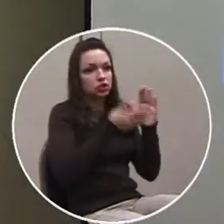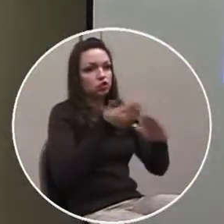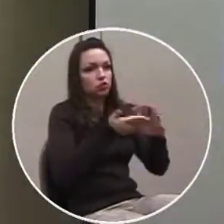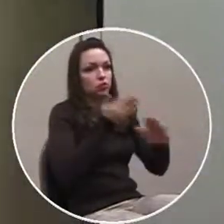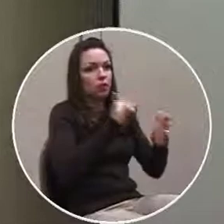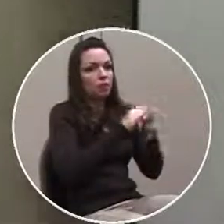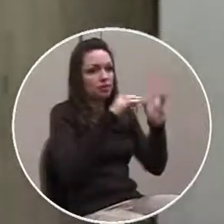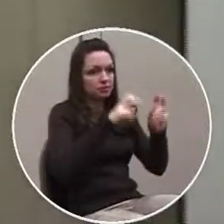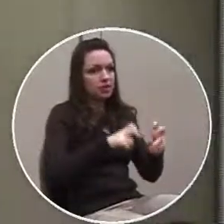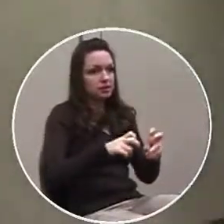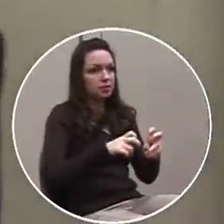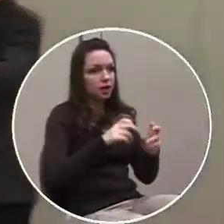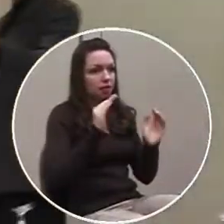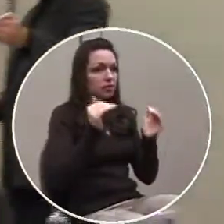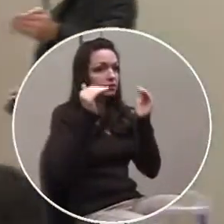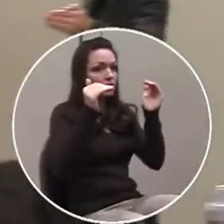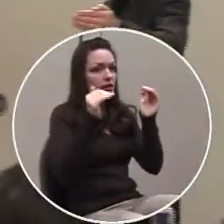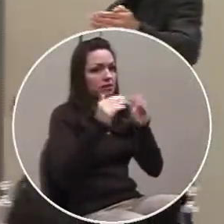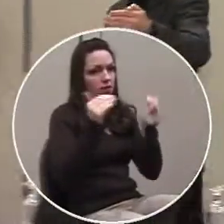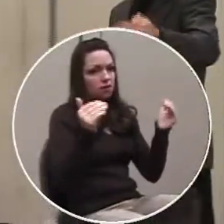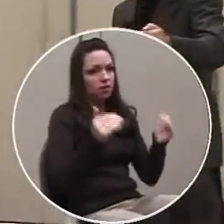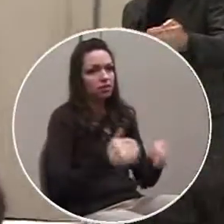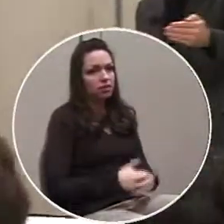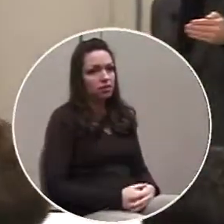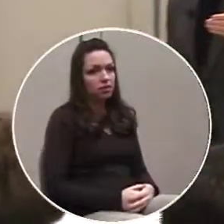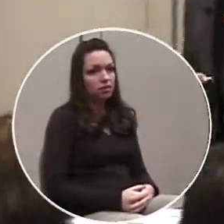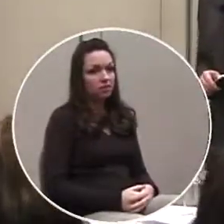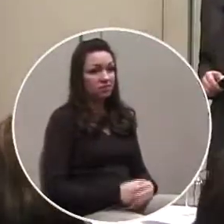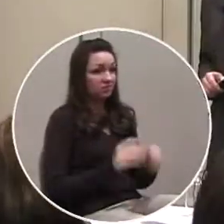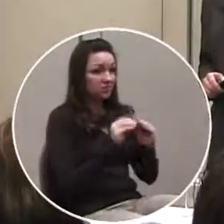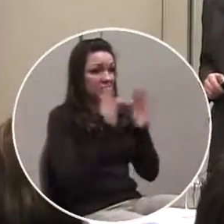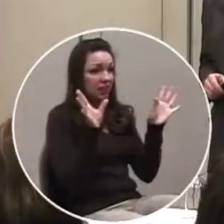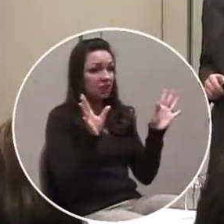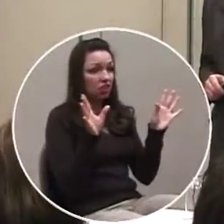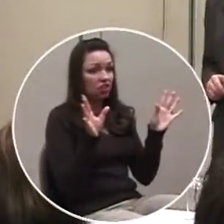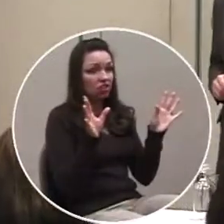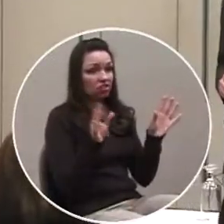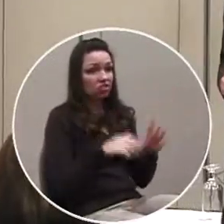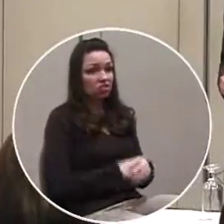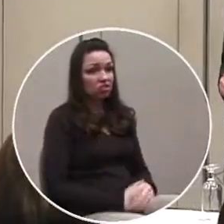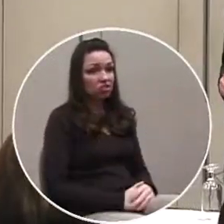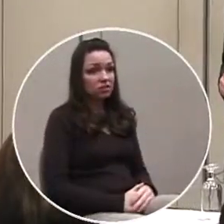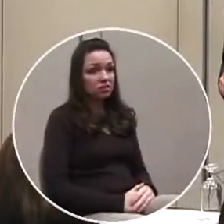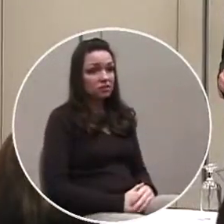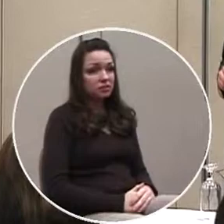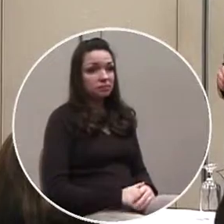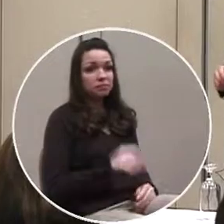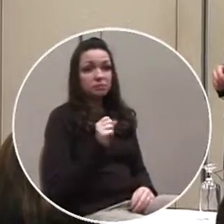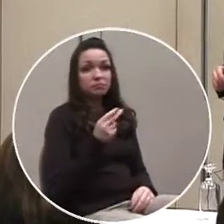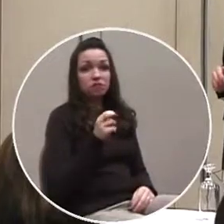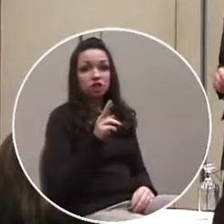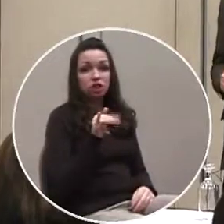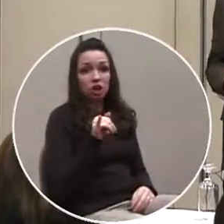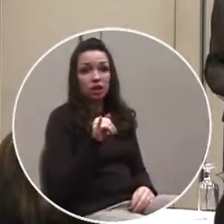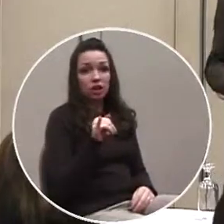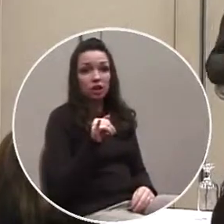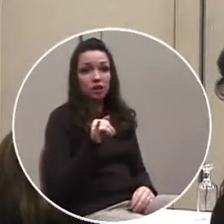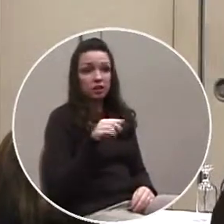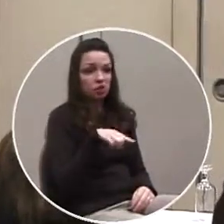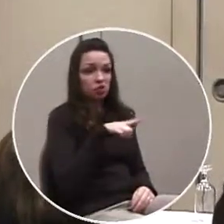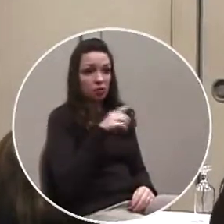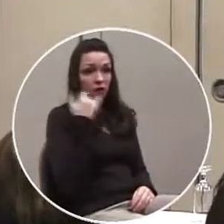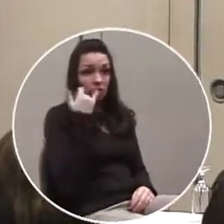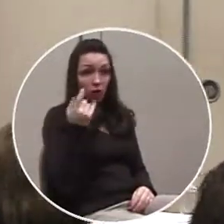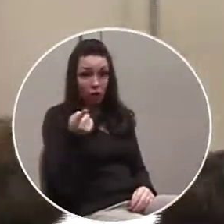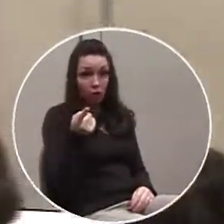this assessment at the next level. Are you clear on that? Okay. And Sherry, do they call you if they